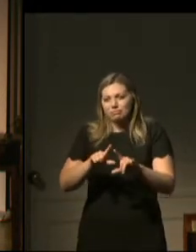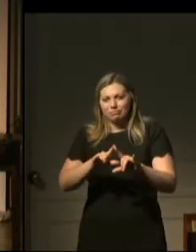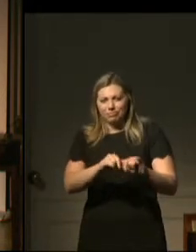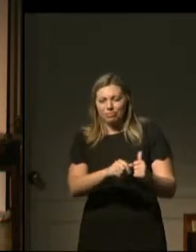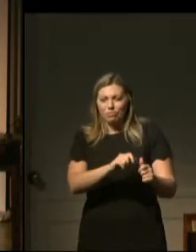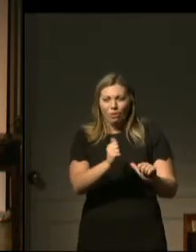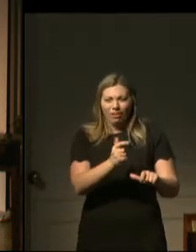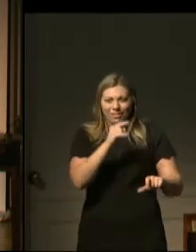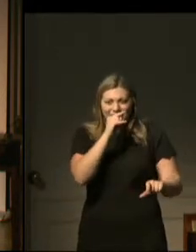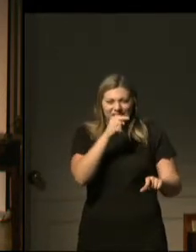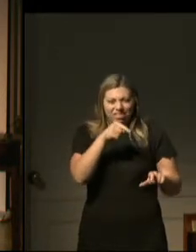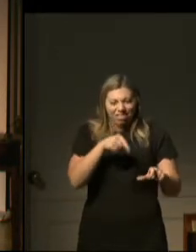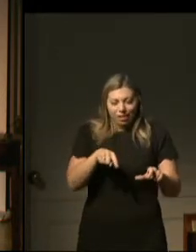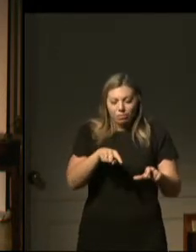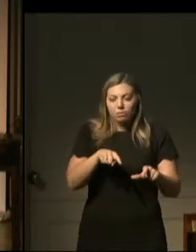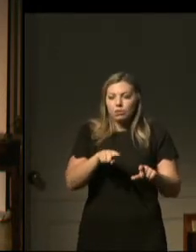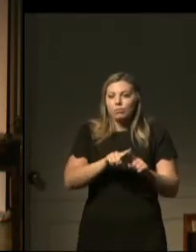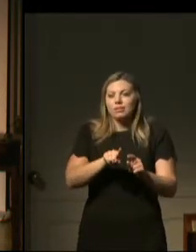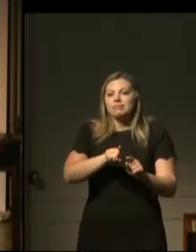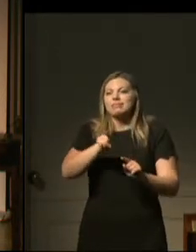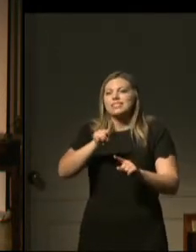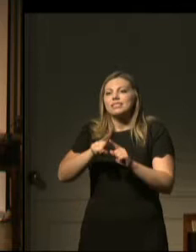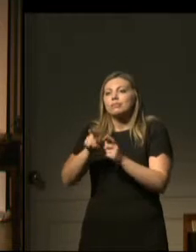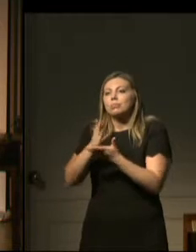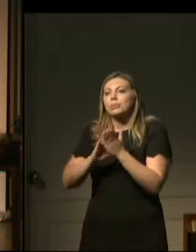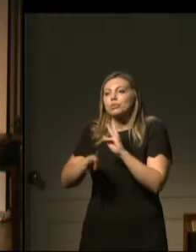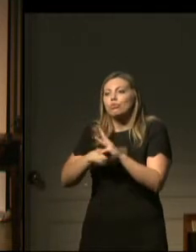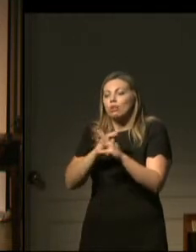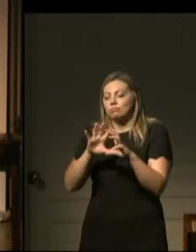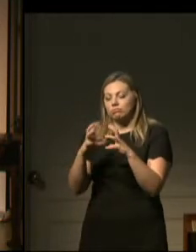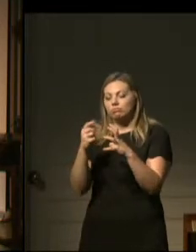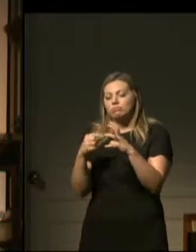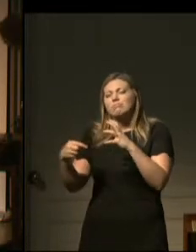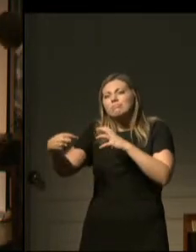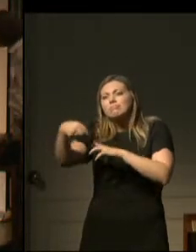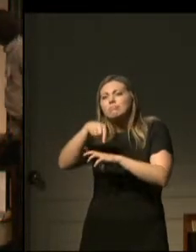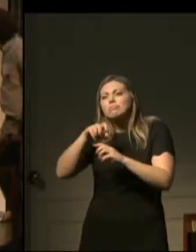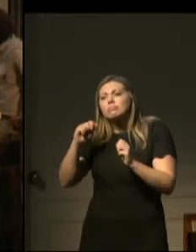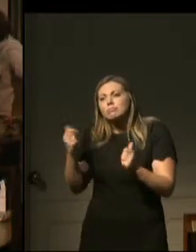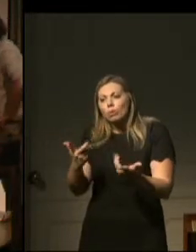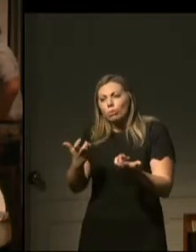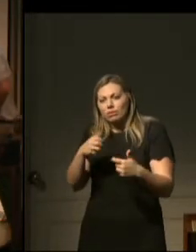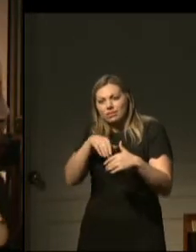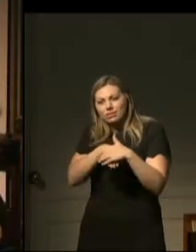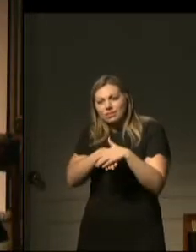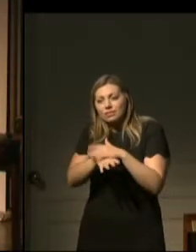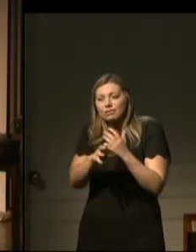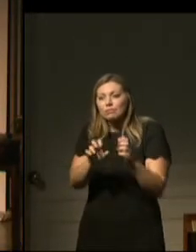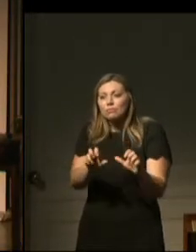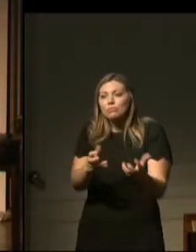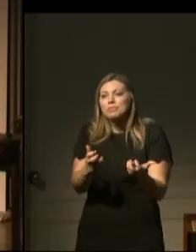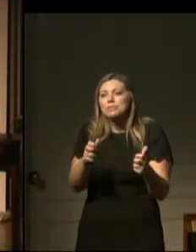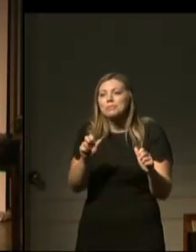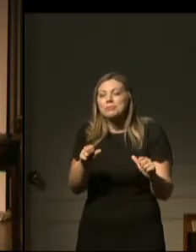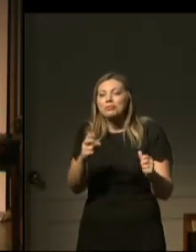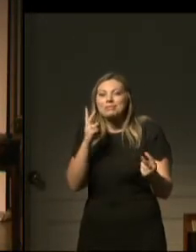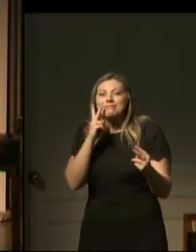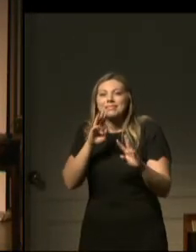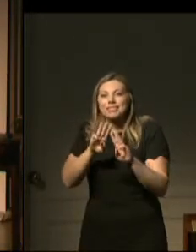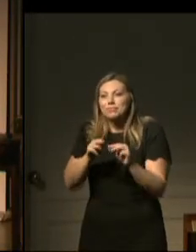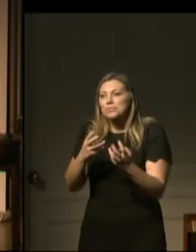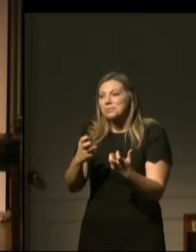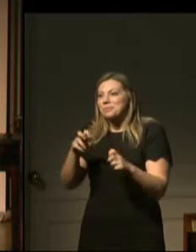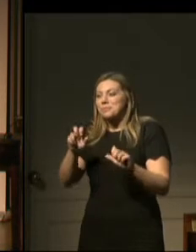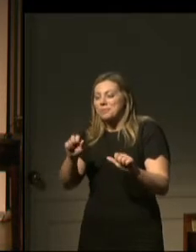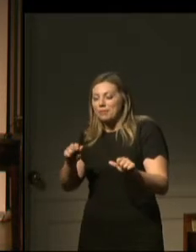just like them everywhere in the world, they want to have access. They want to be able to see these museums. They want to be able to have